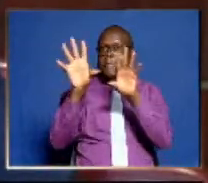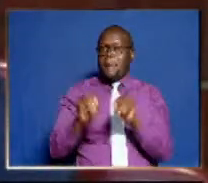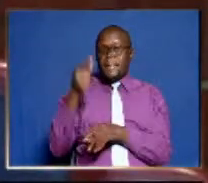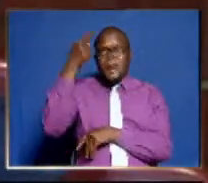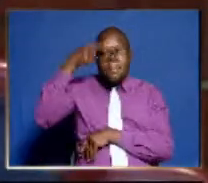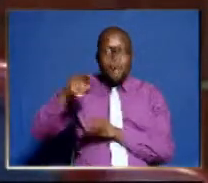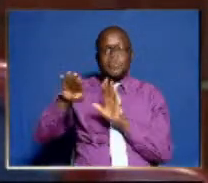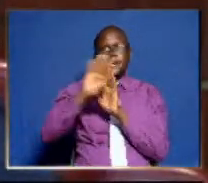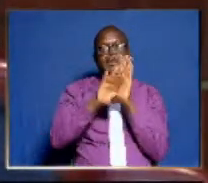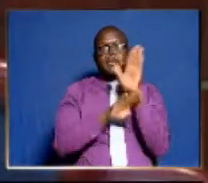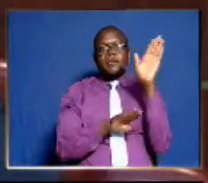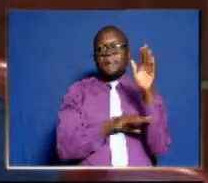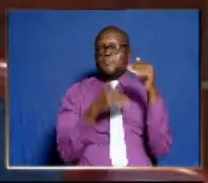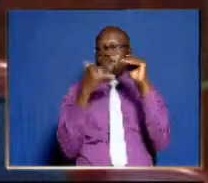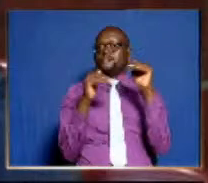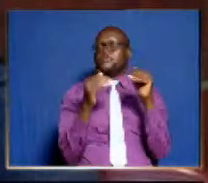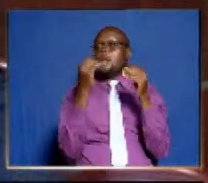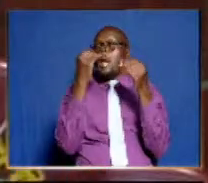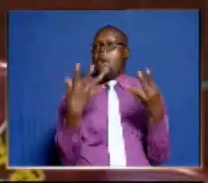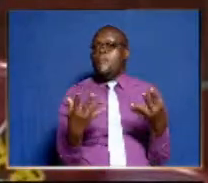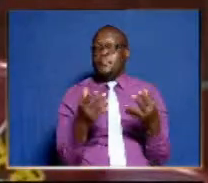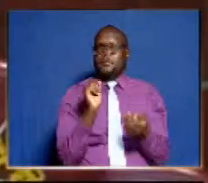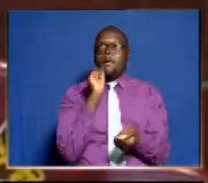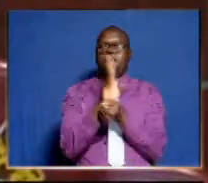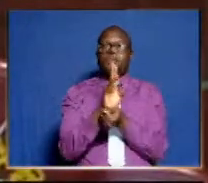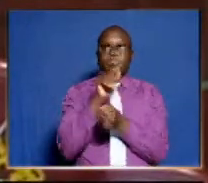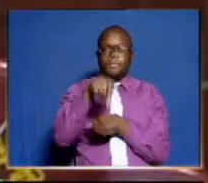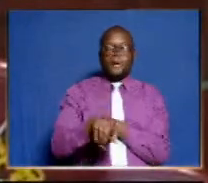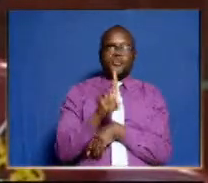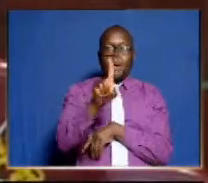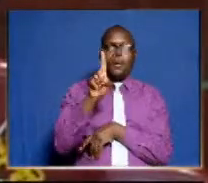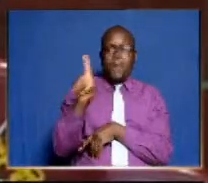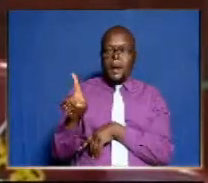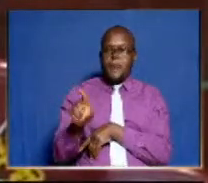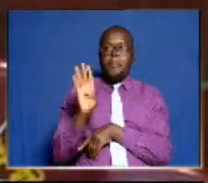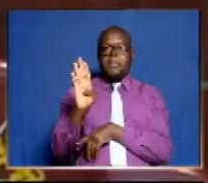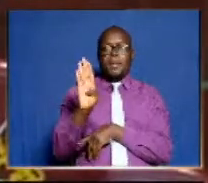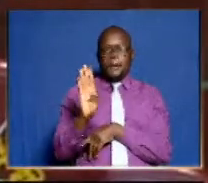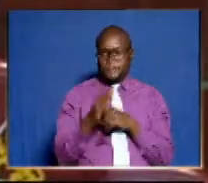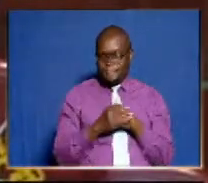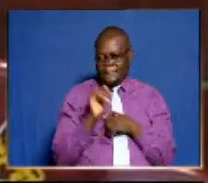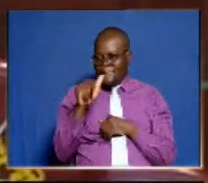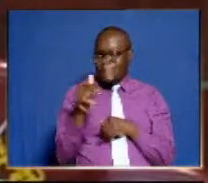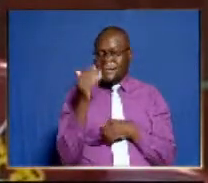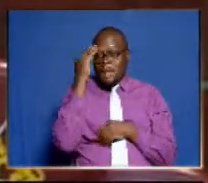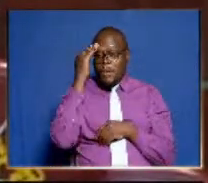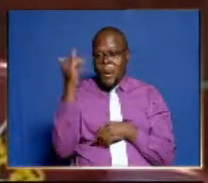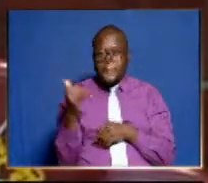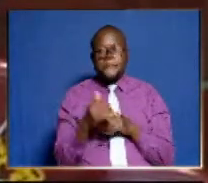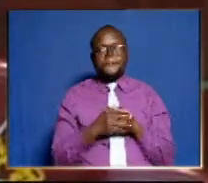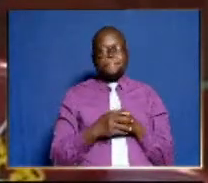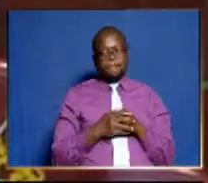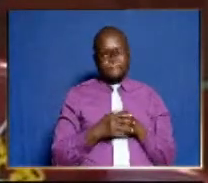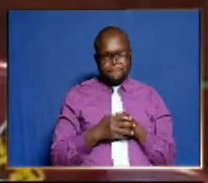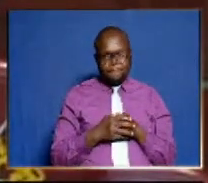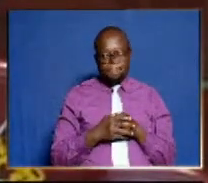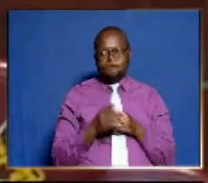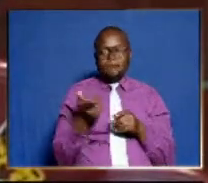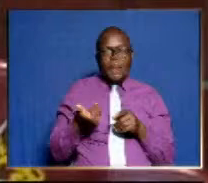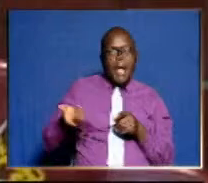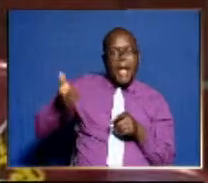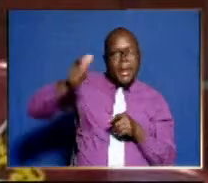statement, ceiling by Kenya shilling 14.11 billion. This is mostly on account of